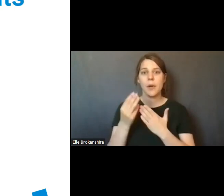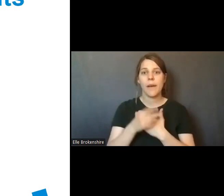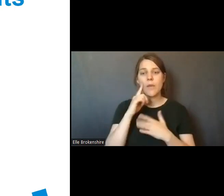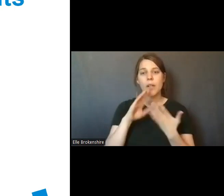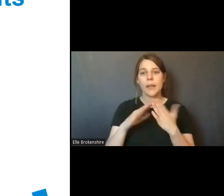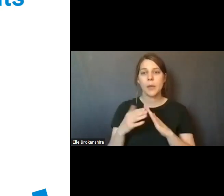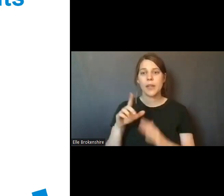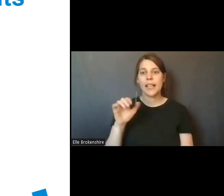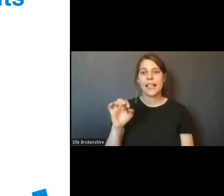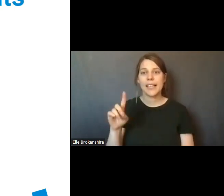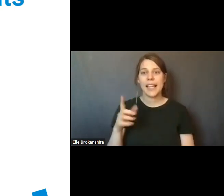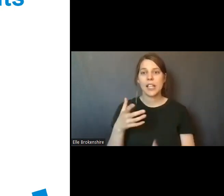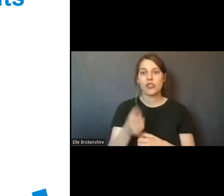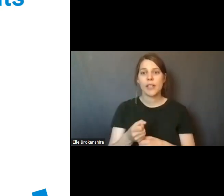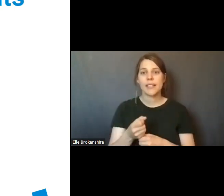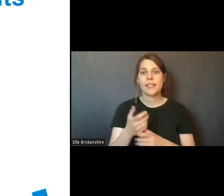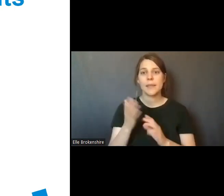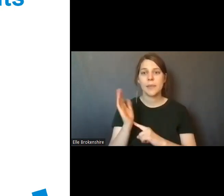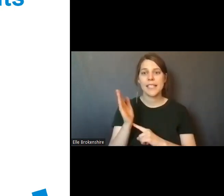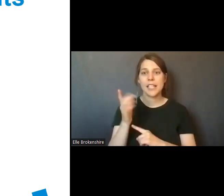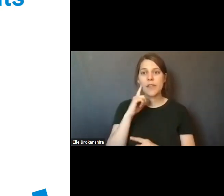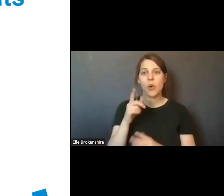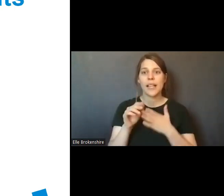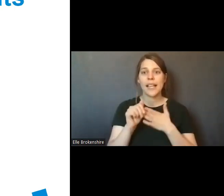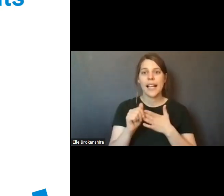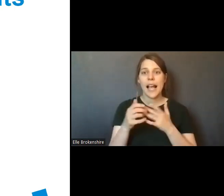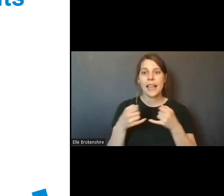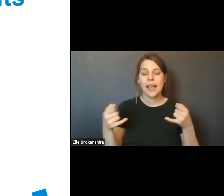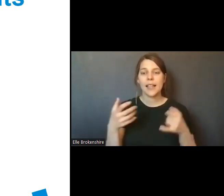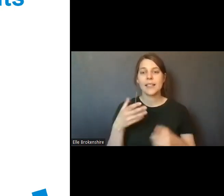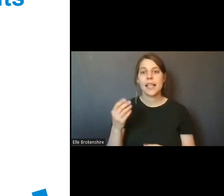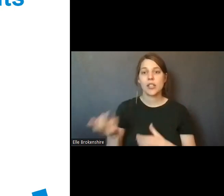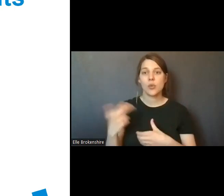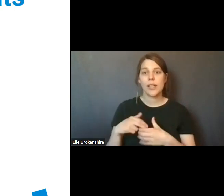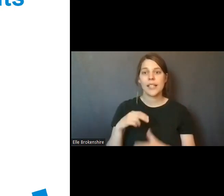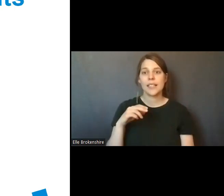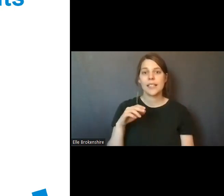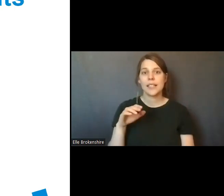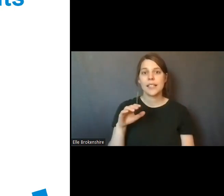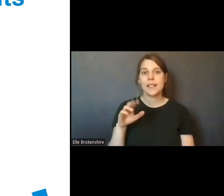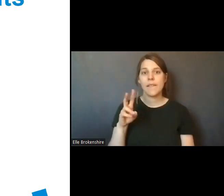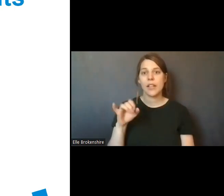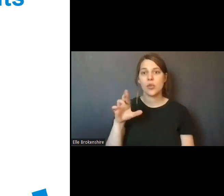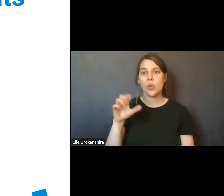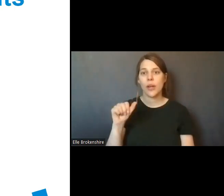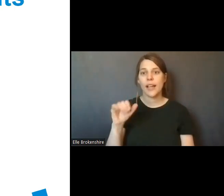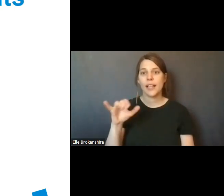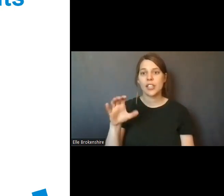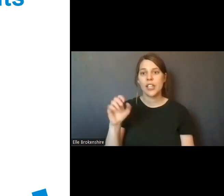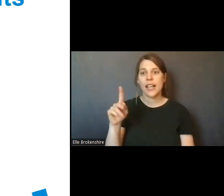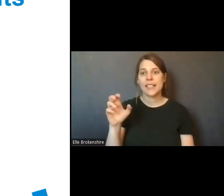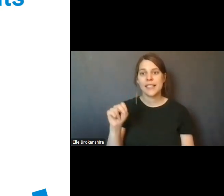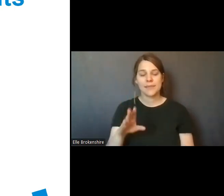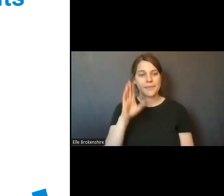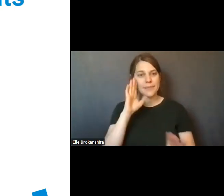trusts, presentation of the guidelines, and joining us for this will be Victoria Jackson. Hi, good afternoon. My name is